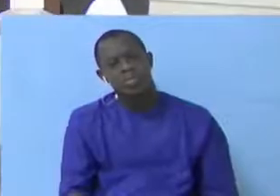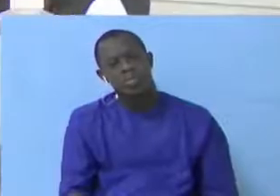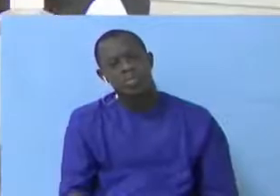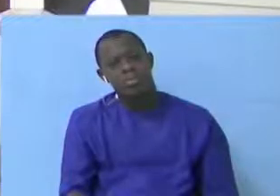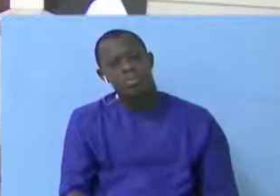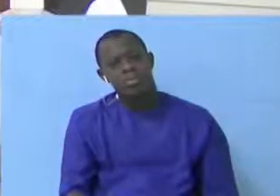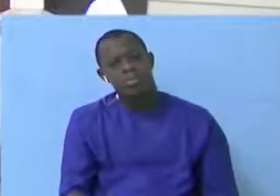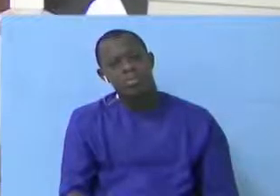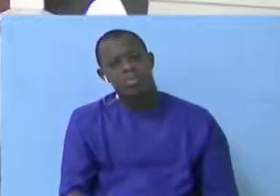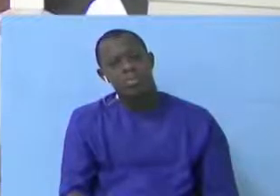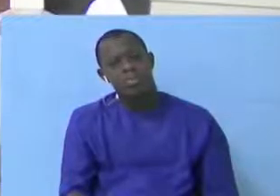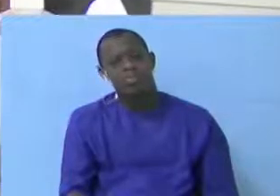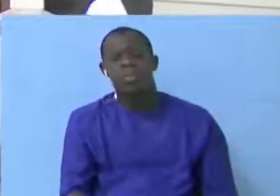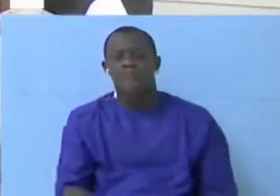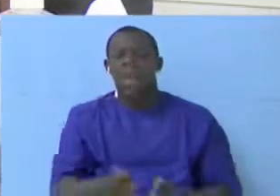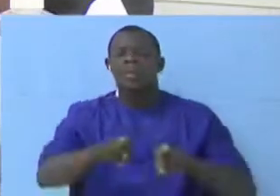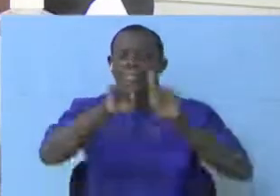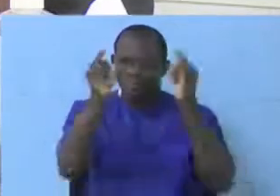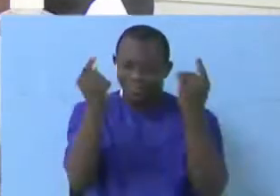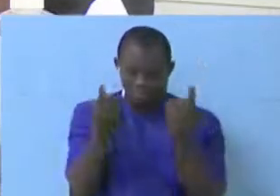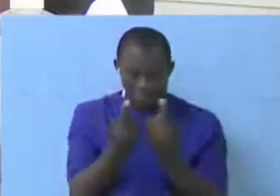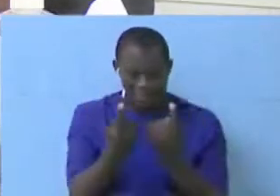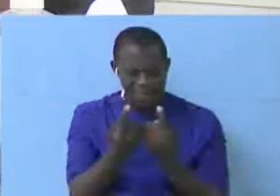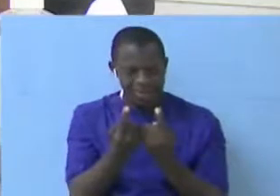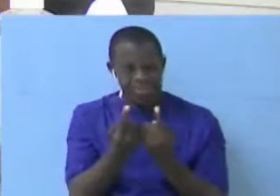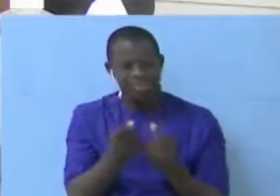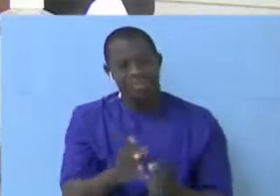Unfortunately, generally,